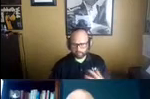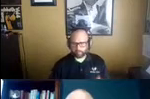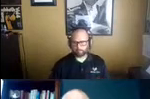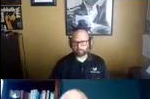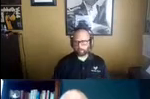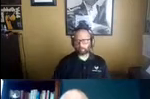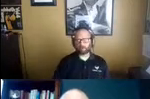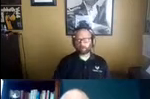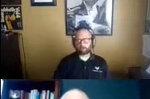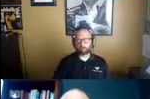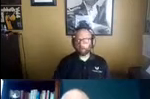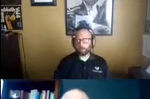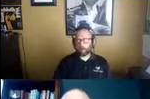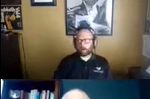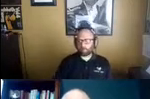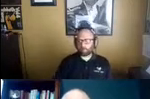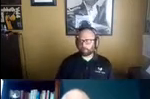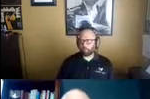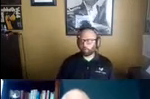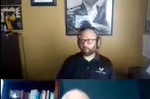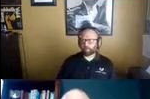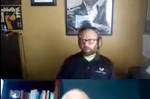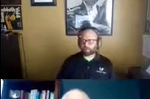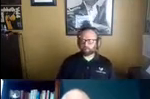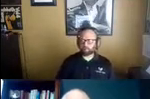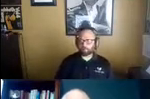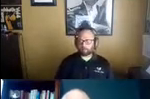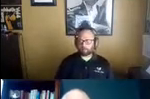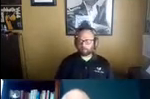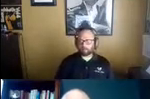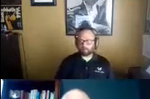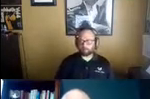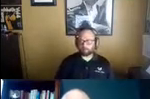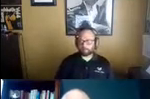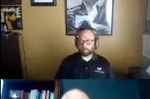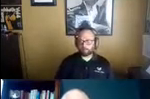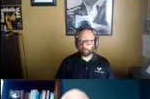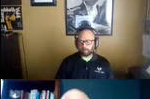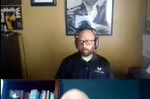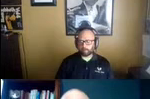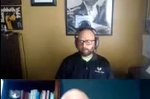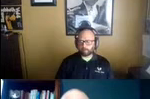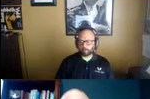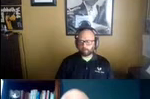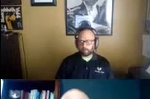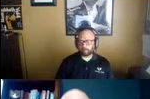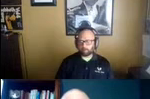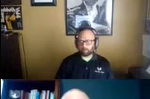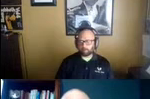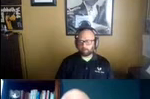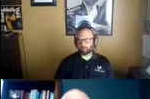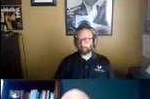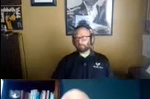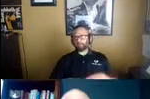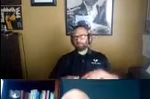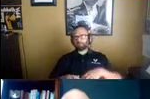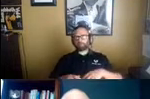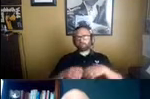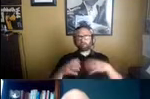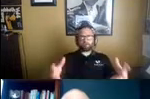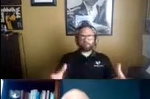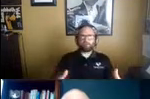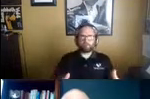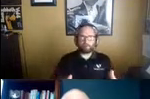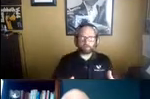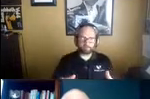just to kind of lay some groundwork here. One thing with Zoom, and in thinking about how I was going to